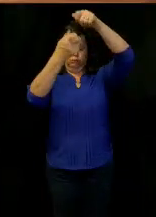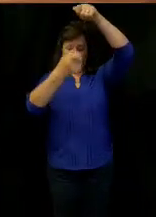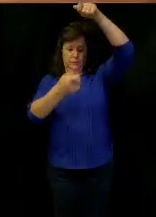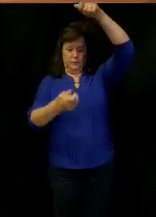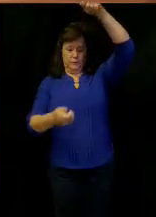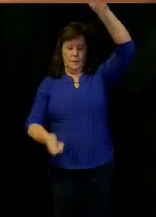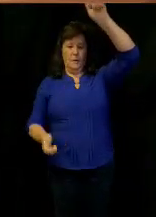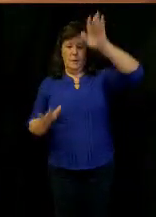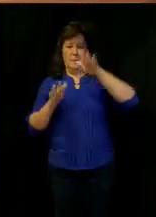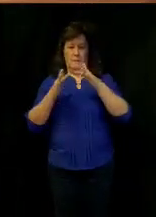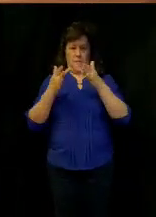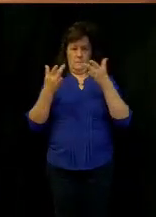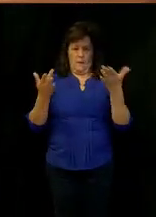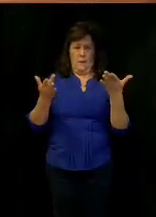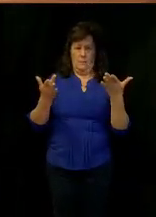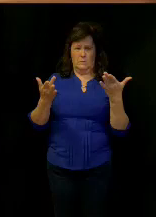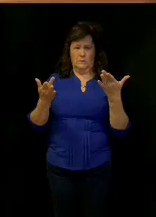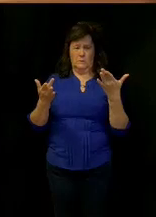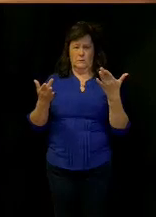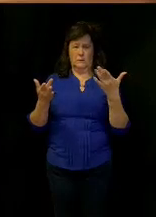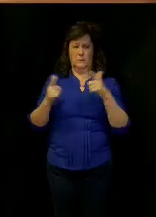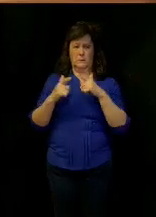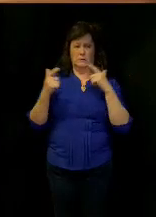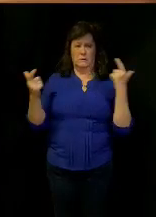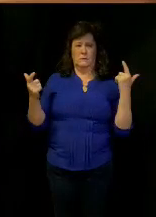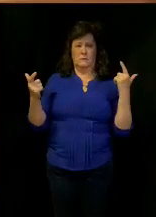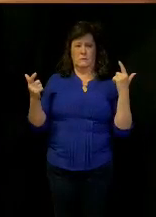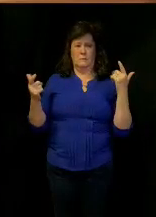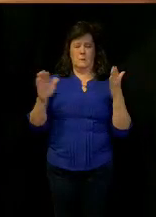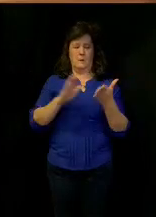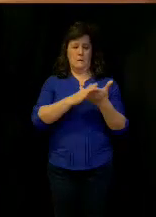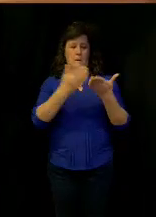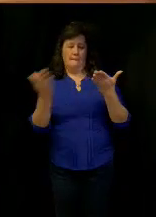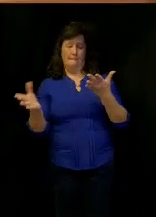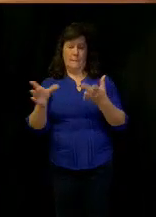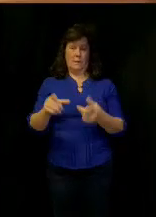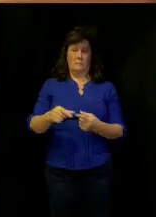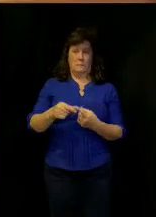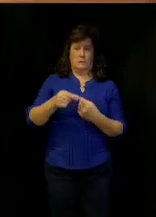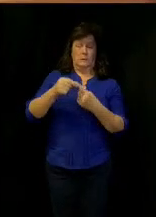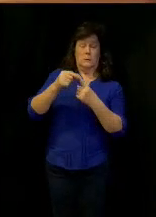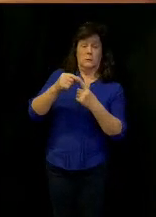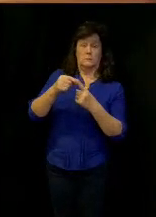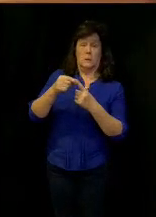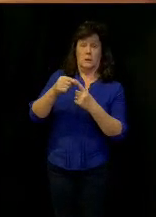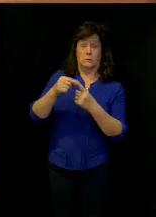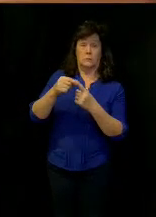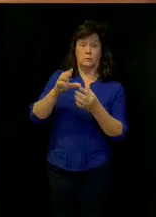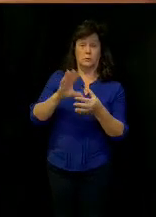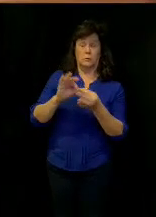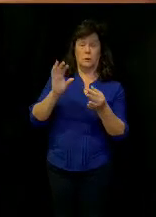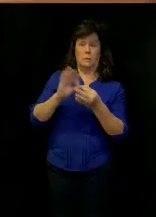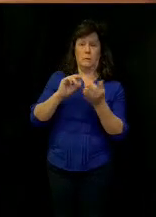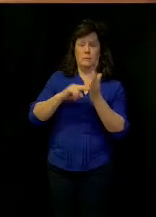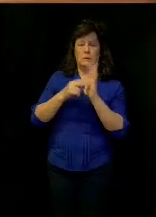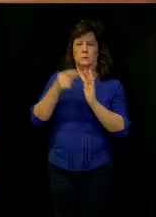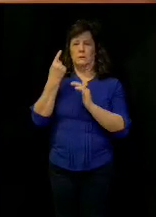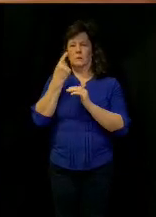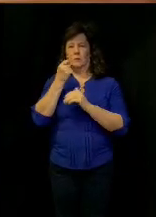family Bibles that are turned to the special scripture, right, that meant something to grandma and grandpa.